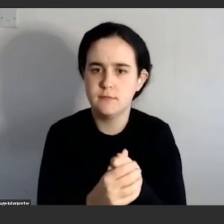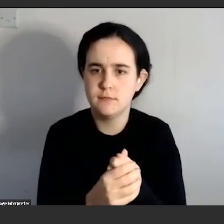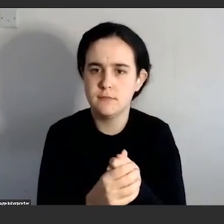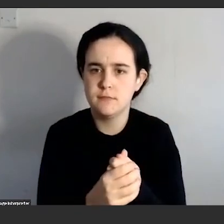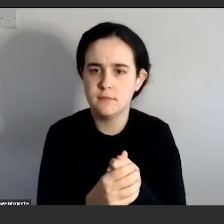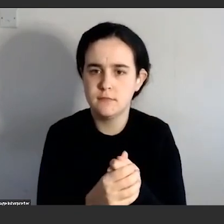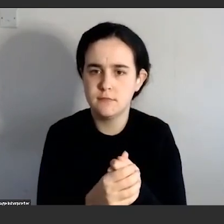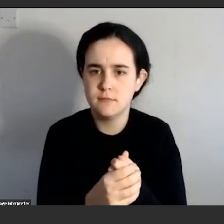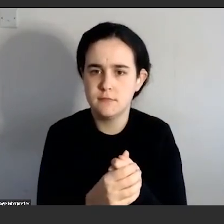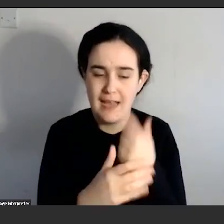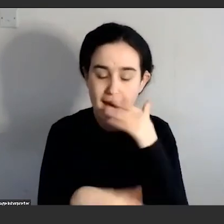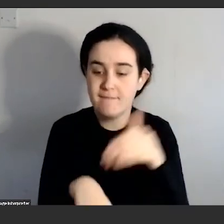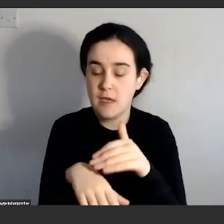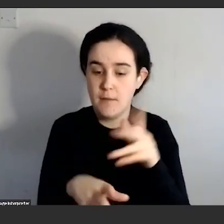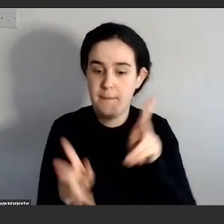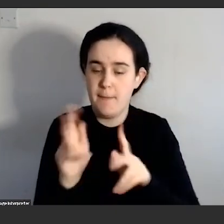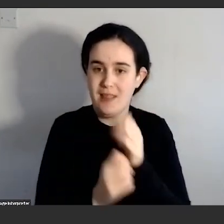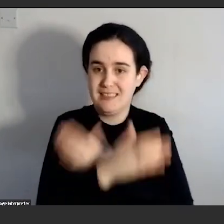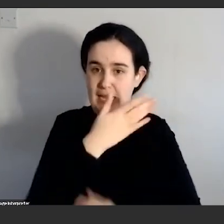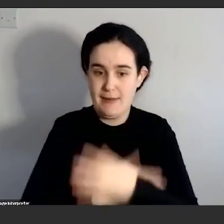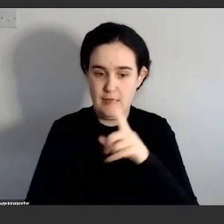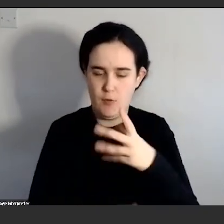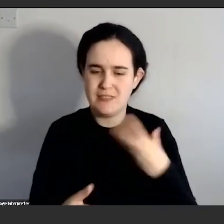I mean, when we are doing our programs in public health